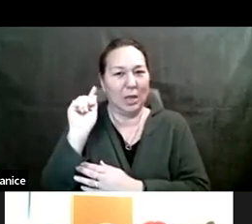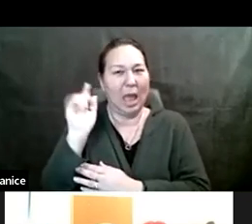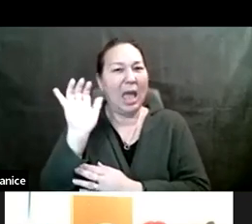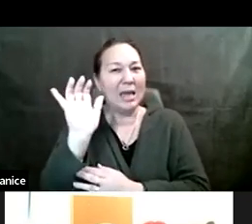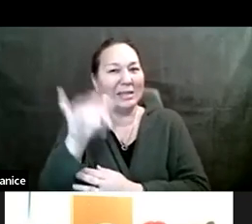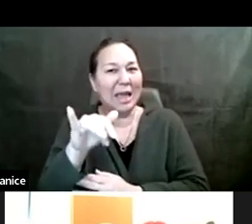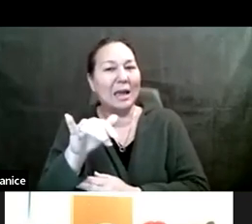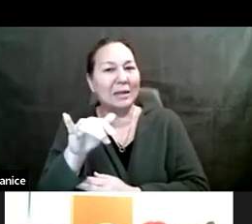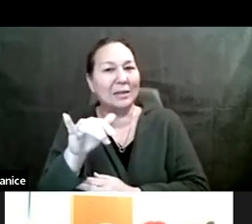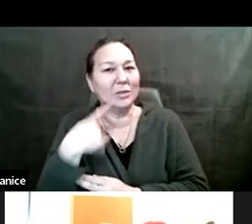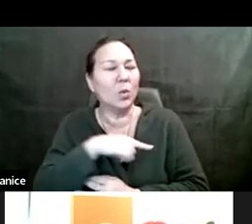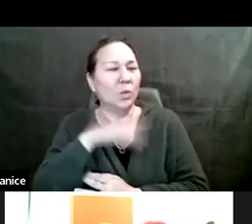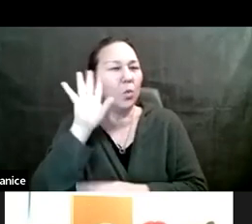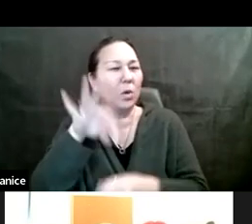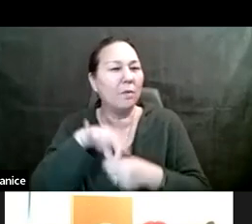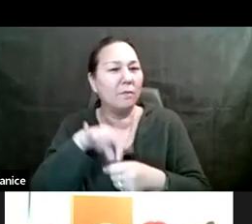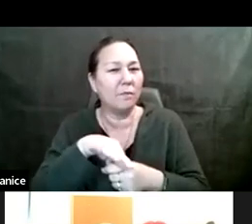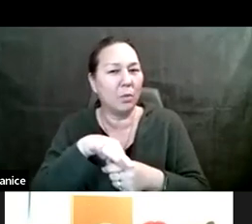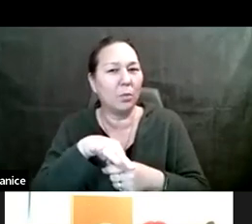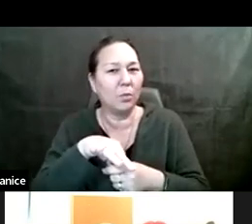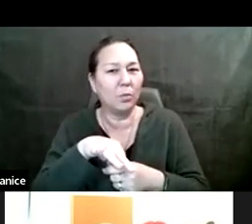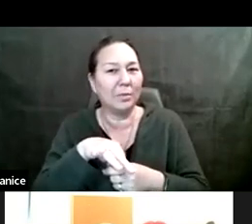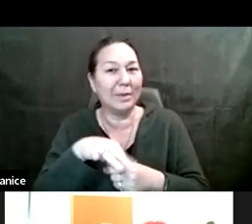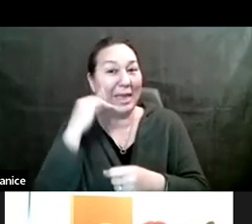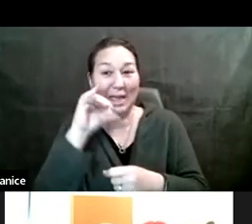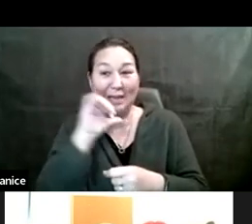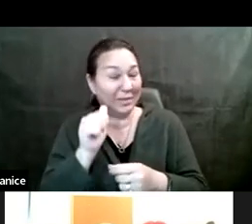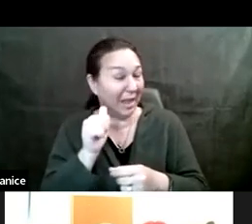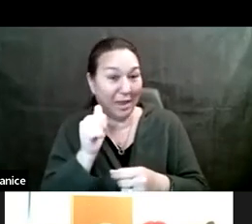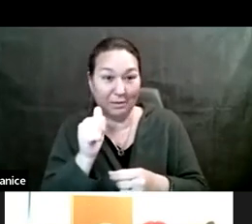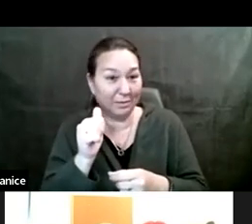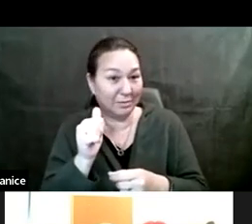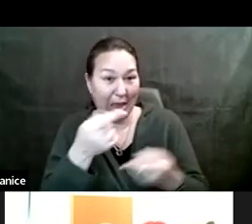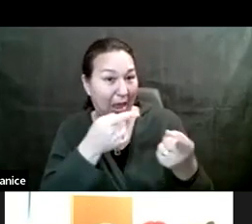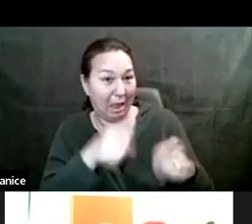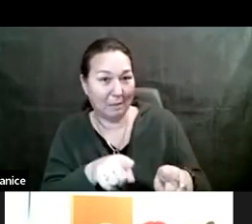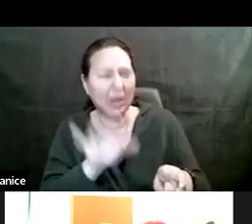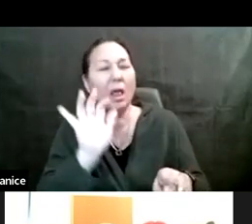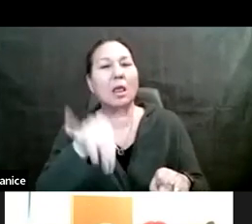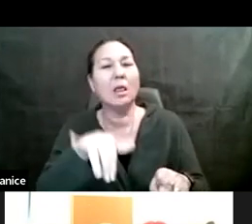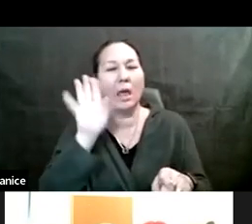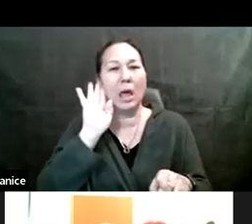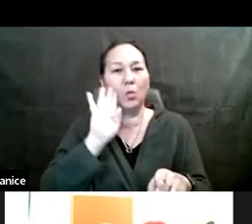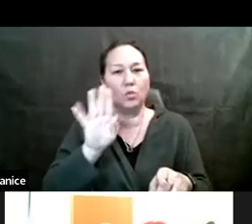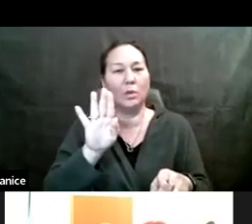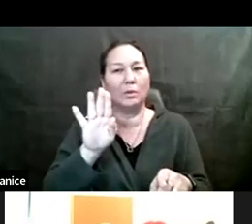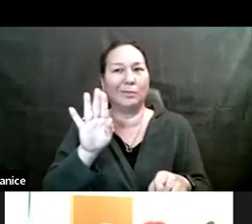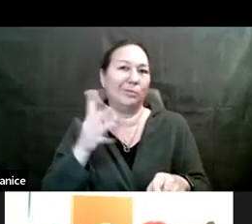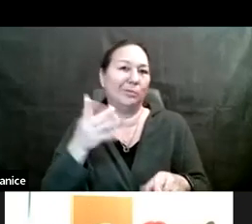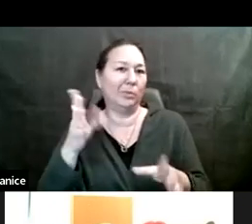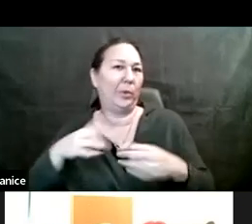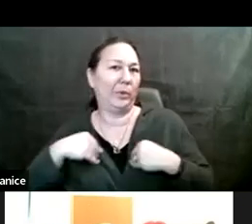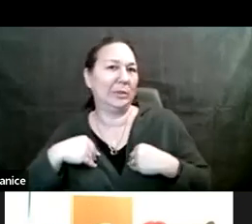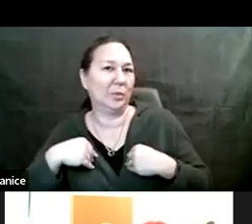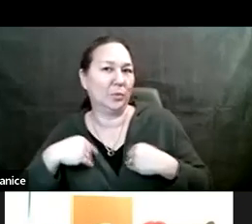on and you know if the vote does not go through then that is the budget that we have this point but let's take